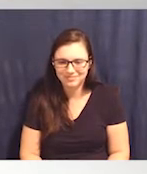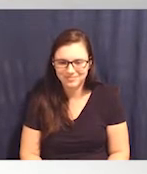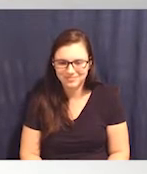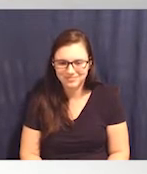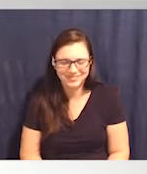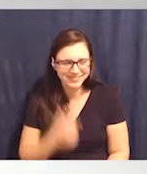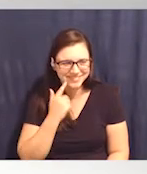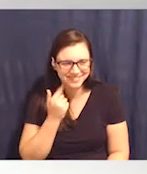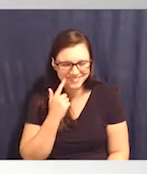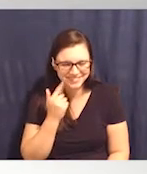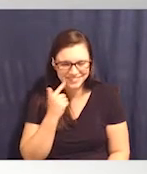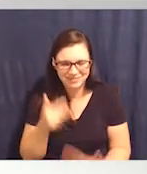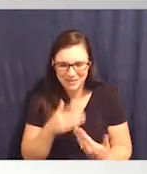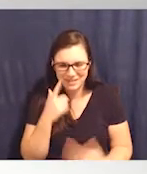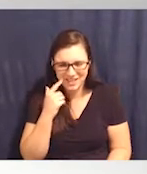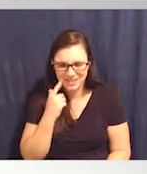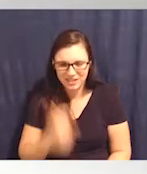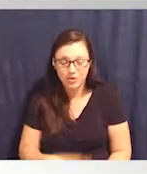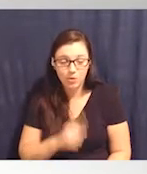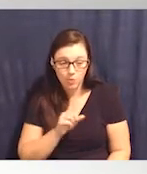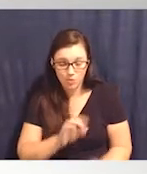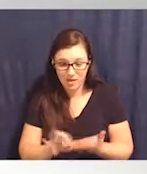One, 2,